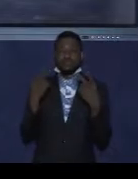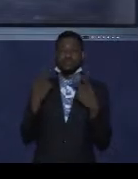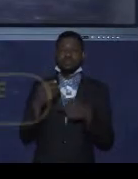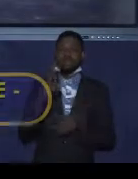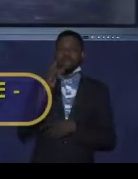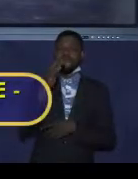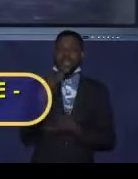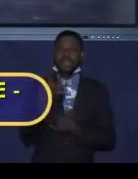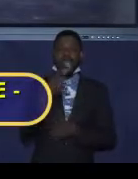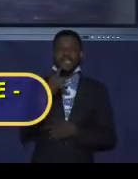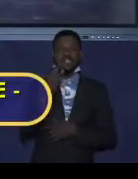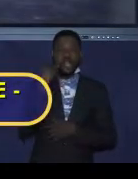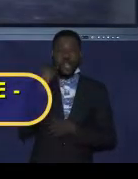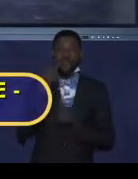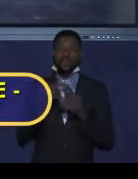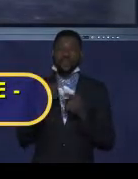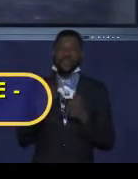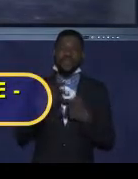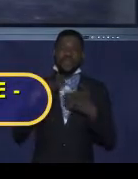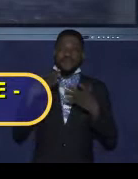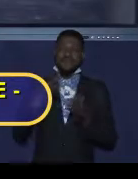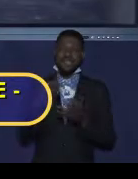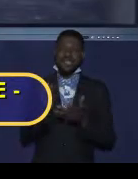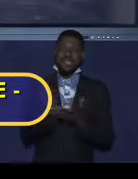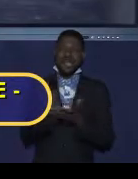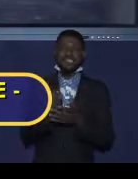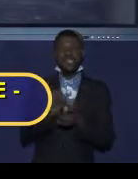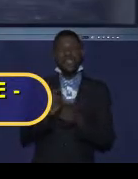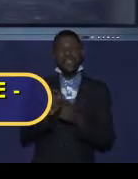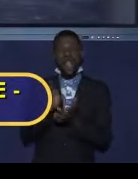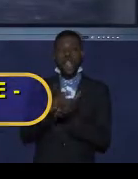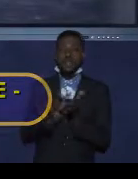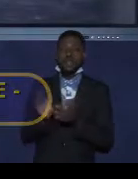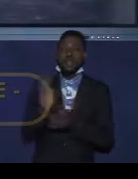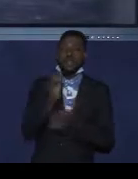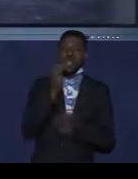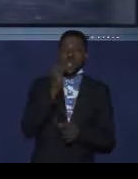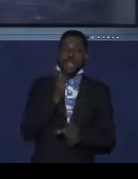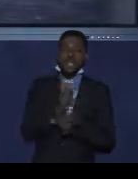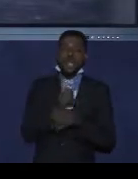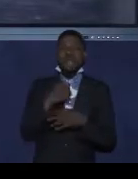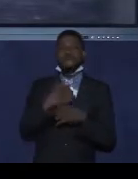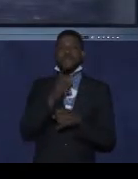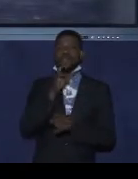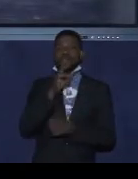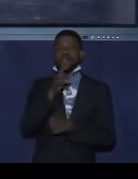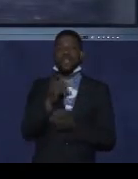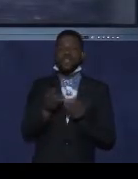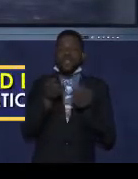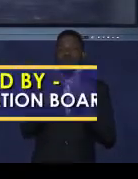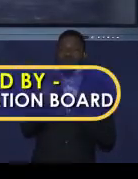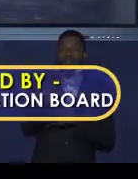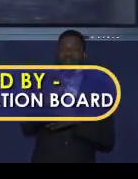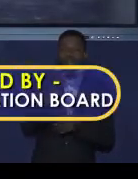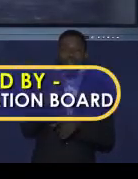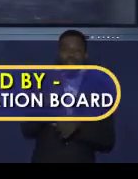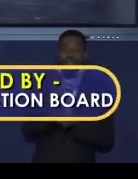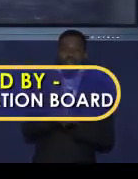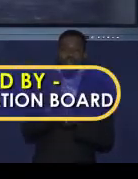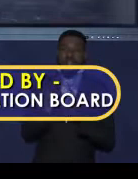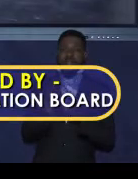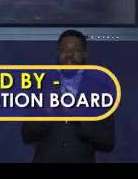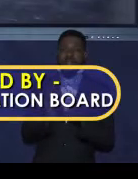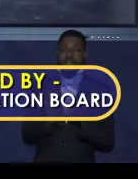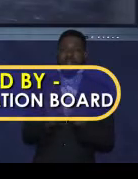Eyes on me. By now, you ought to have finished writing or copying your assignment. Make sure you submit your